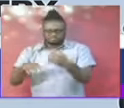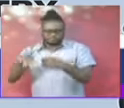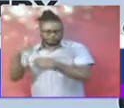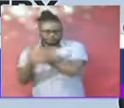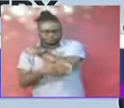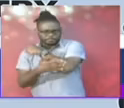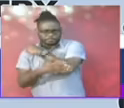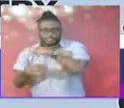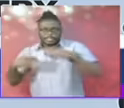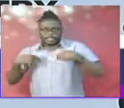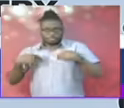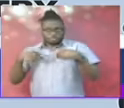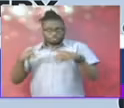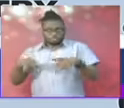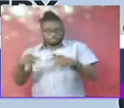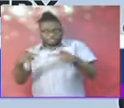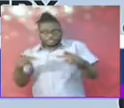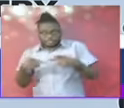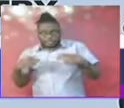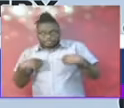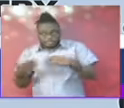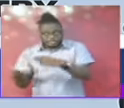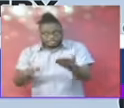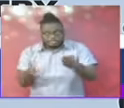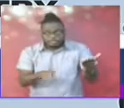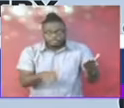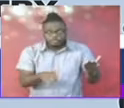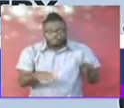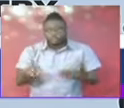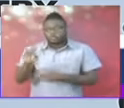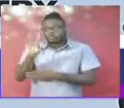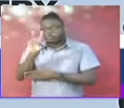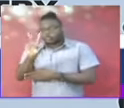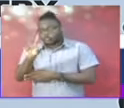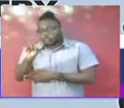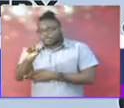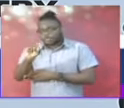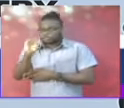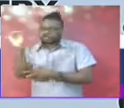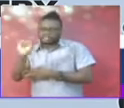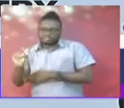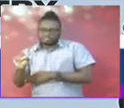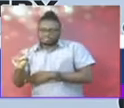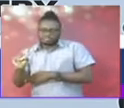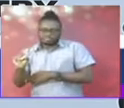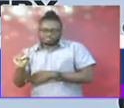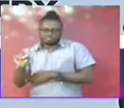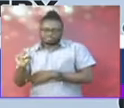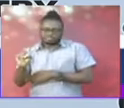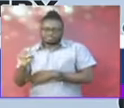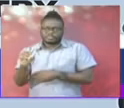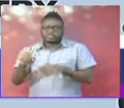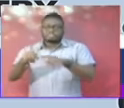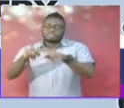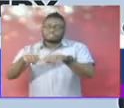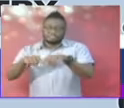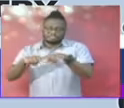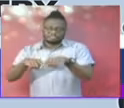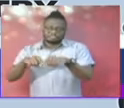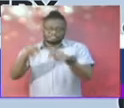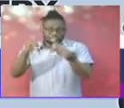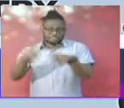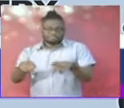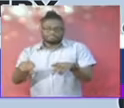20s. Again, and we discussed this at the Prime Minister's conference on Saturday, it depends on the people that are being infected. We look